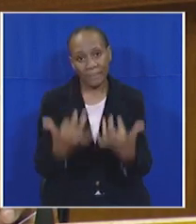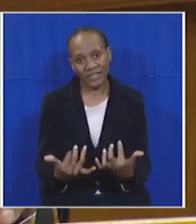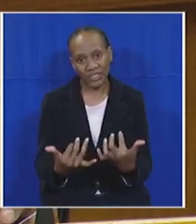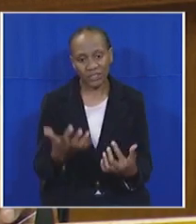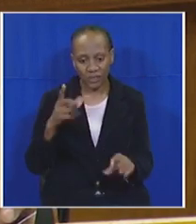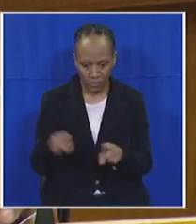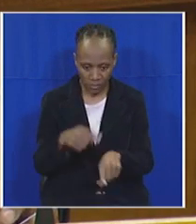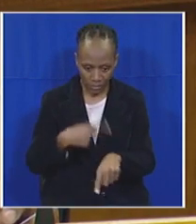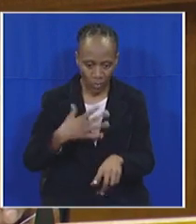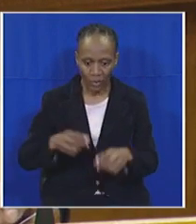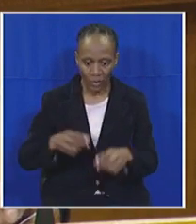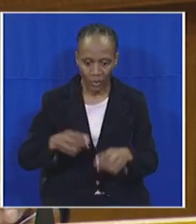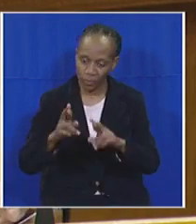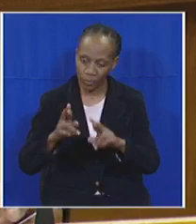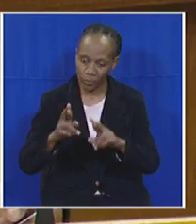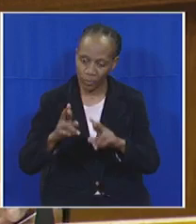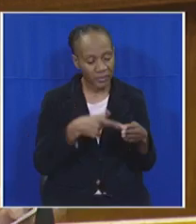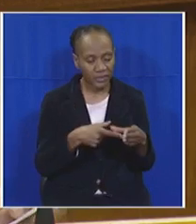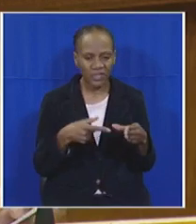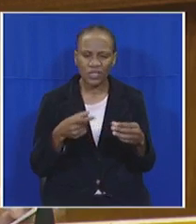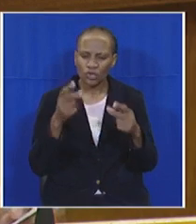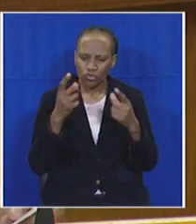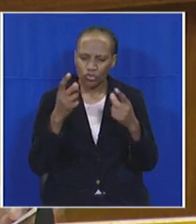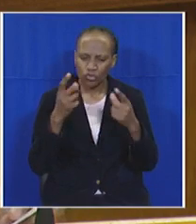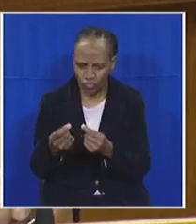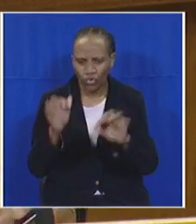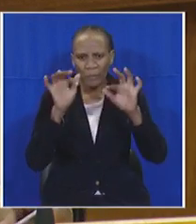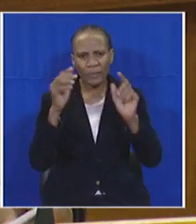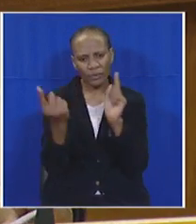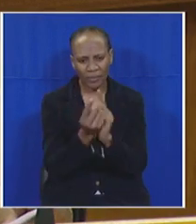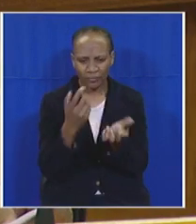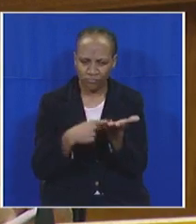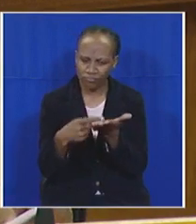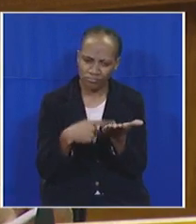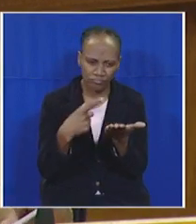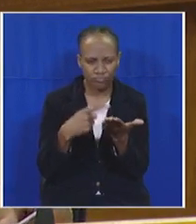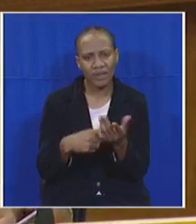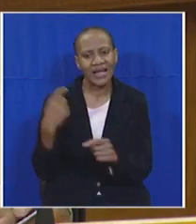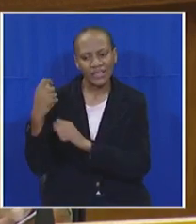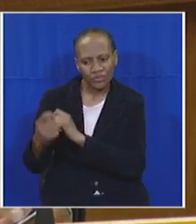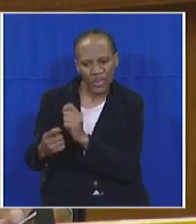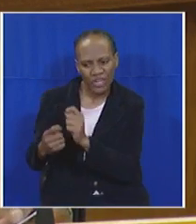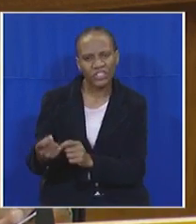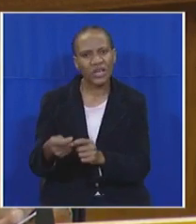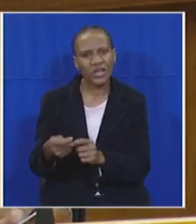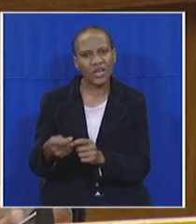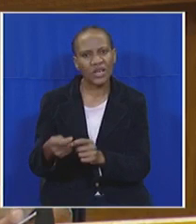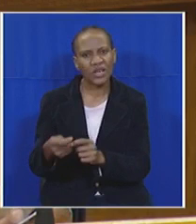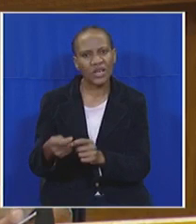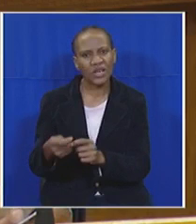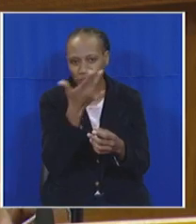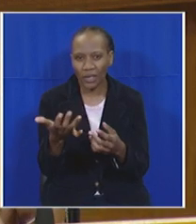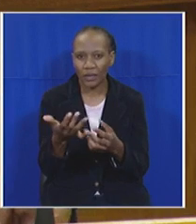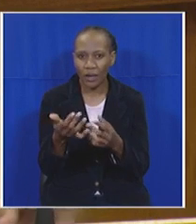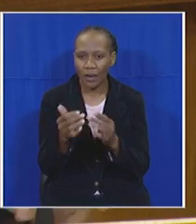that the Portfolio Committee has conducted successful public hearings on the traditional and Khoisan leadership bill for